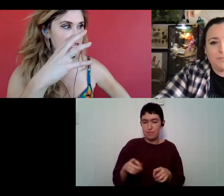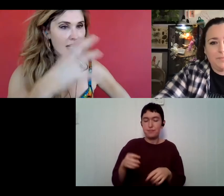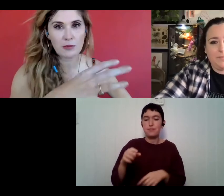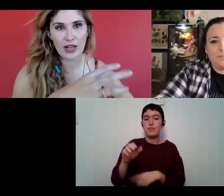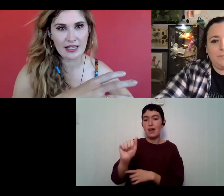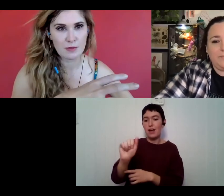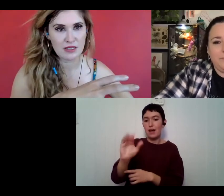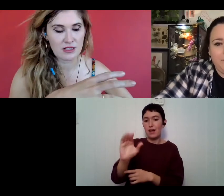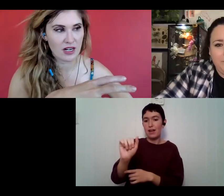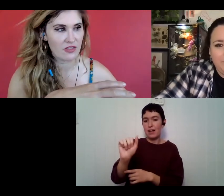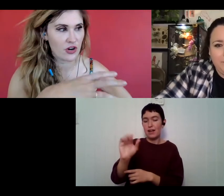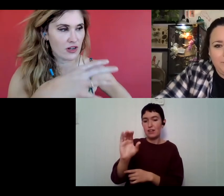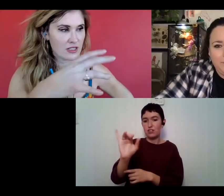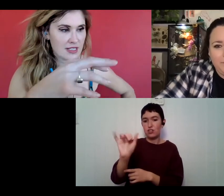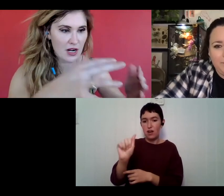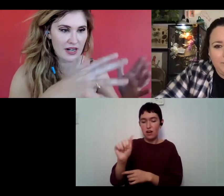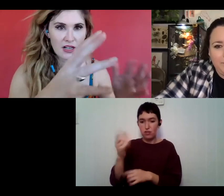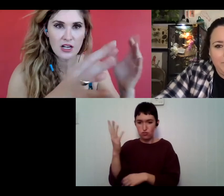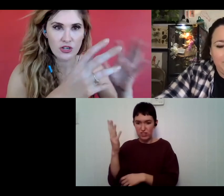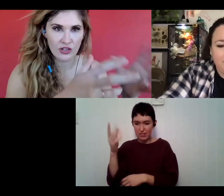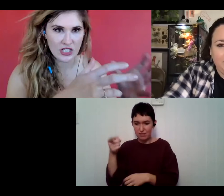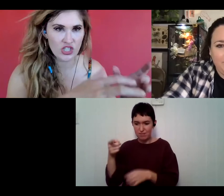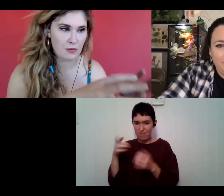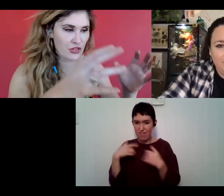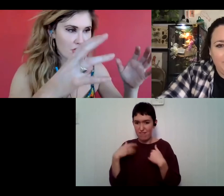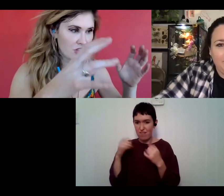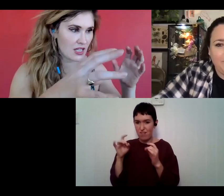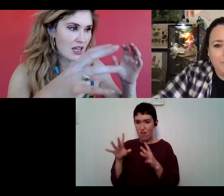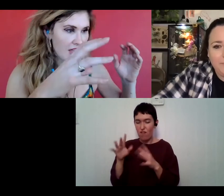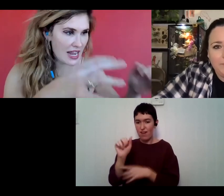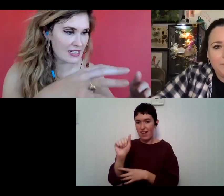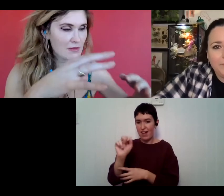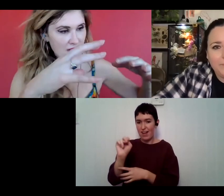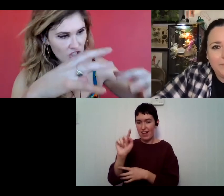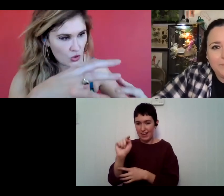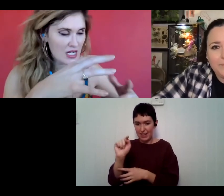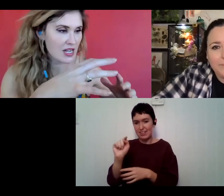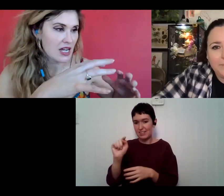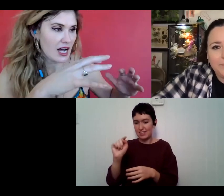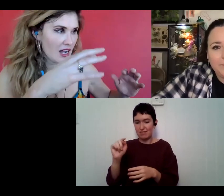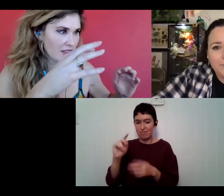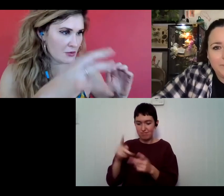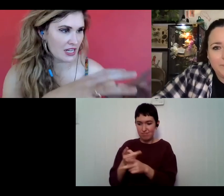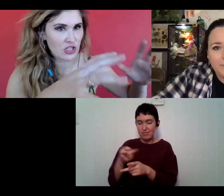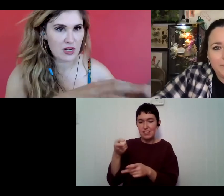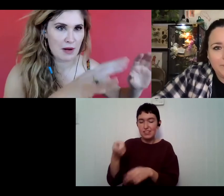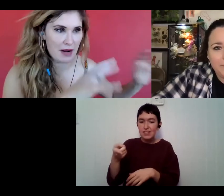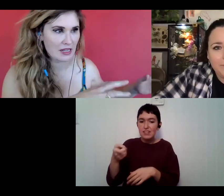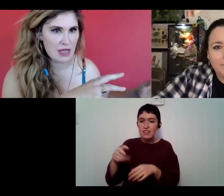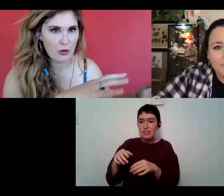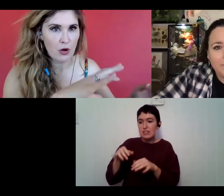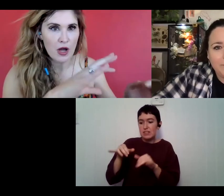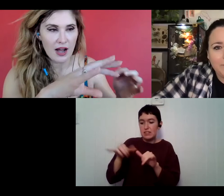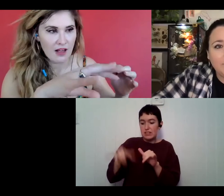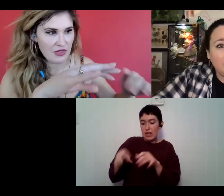most terrible ant species on it. It's a symbiotic sort of relationship where the ant nests in the tree. They protect the tree by